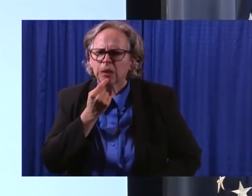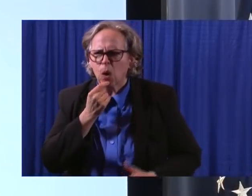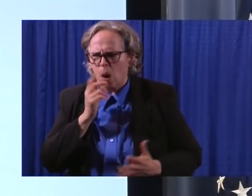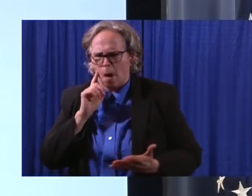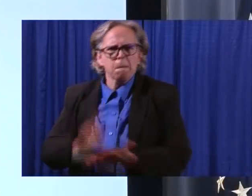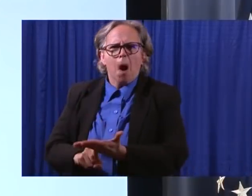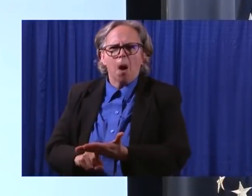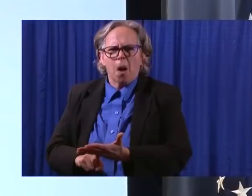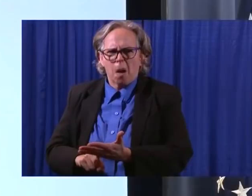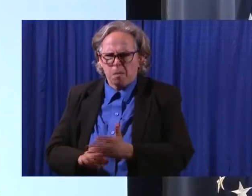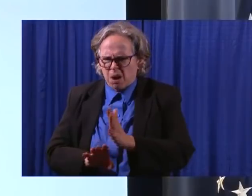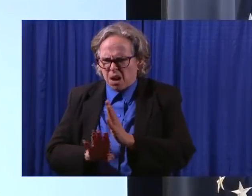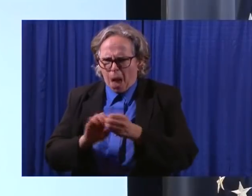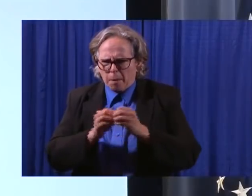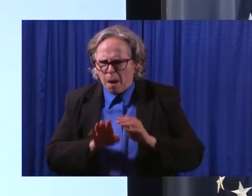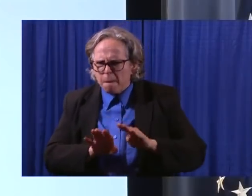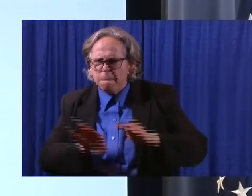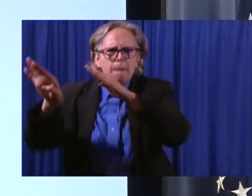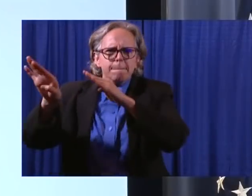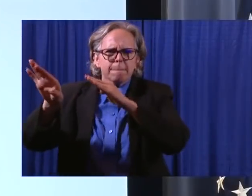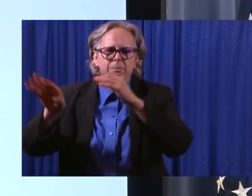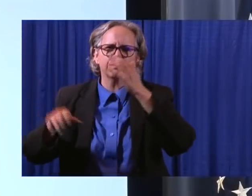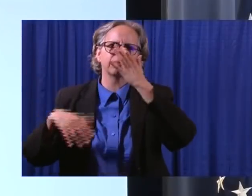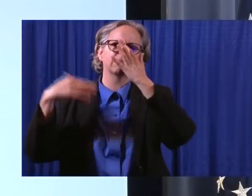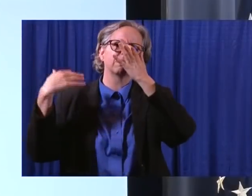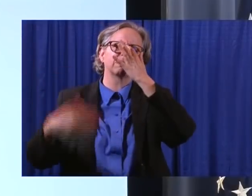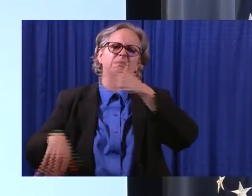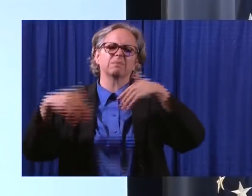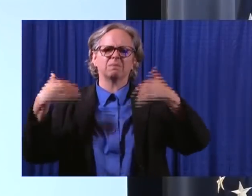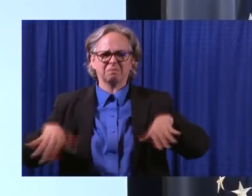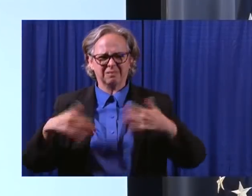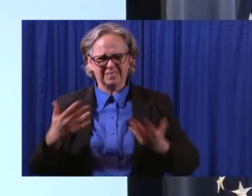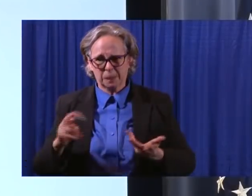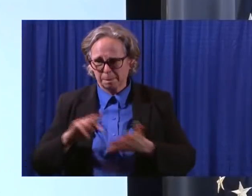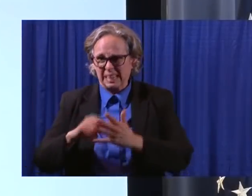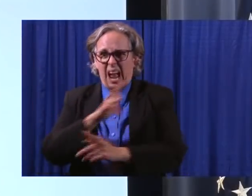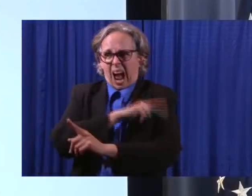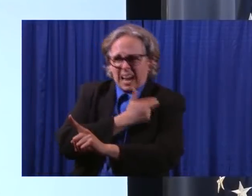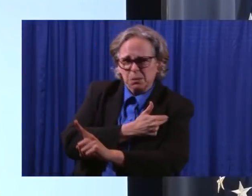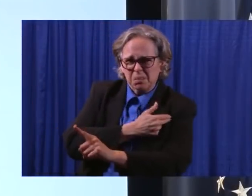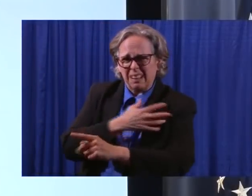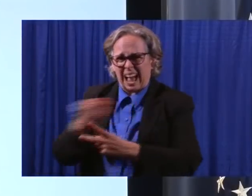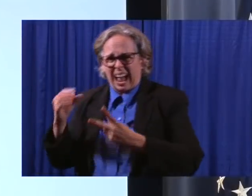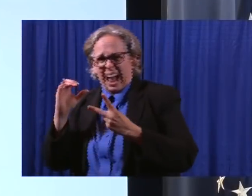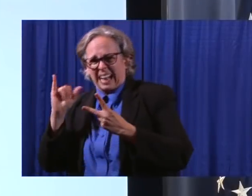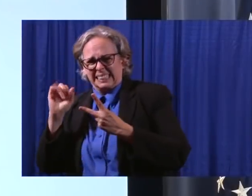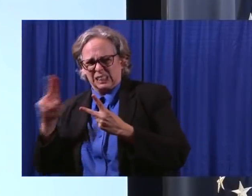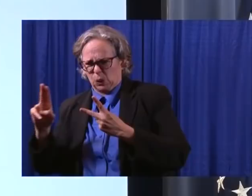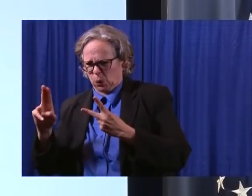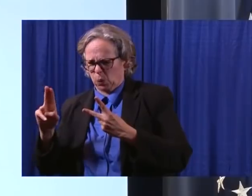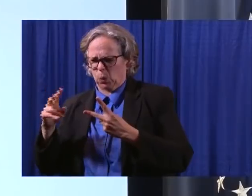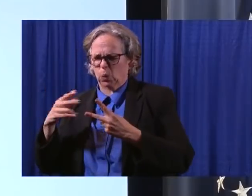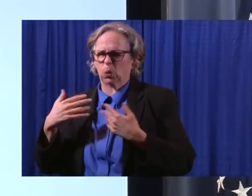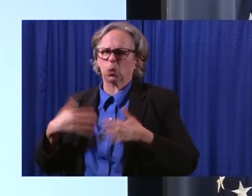cases, but also seen a modest but real uptick in both hospitalizations and ICU cases.